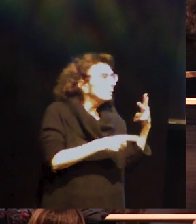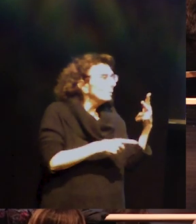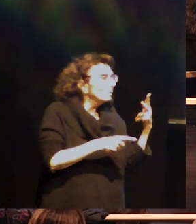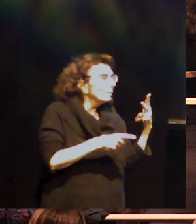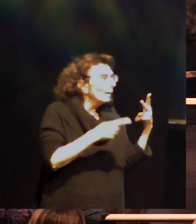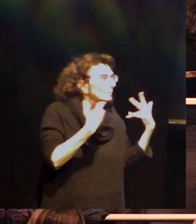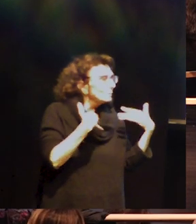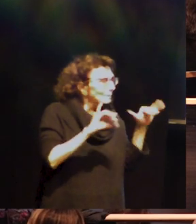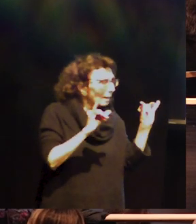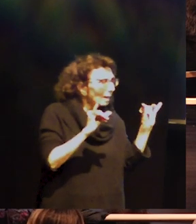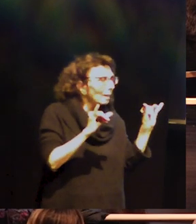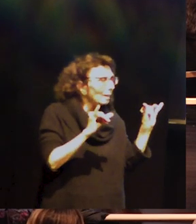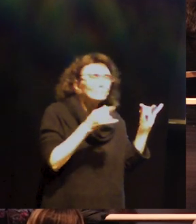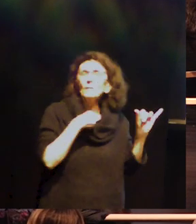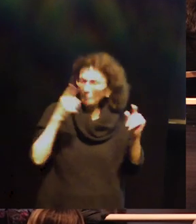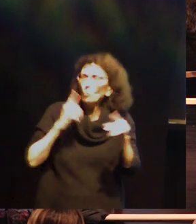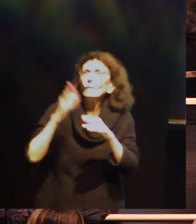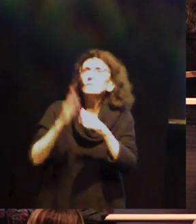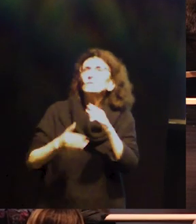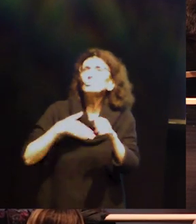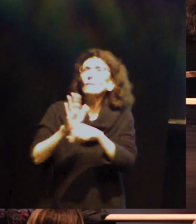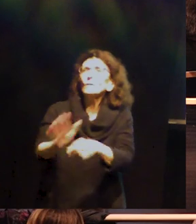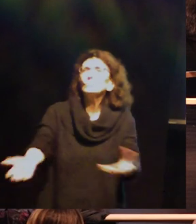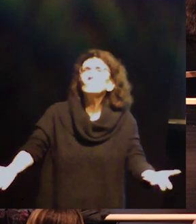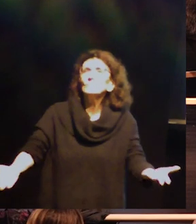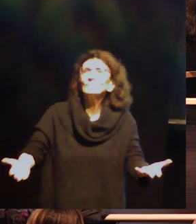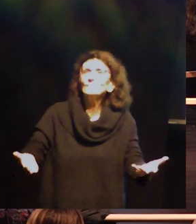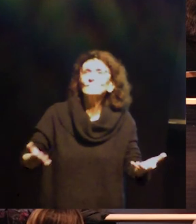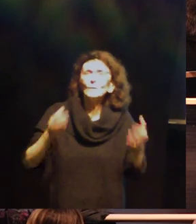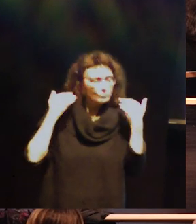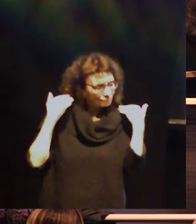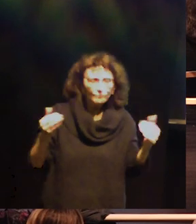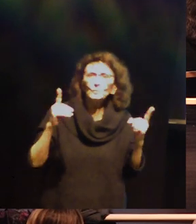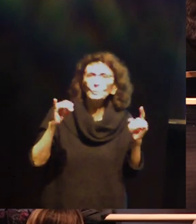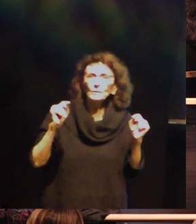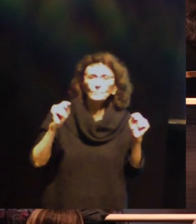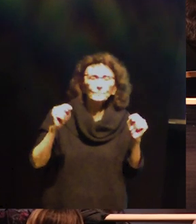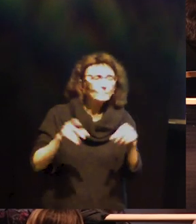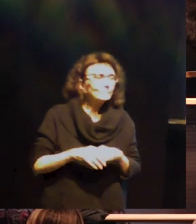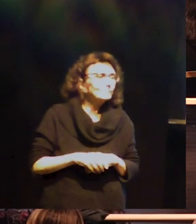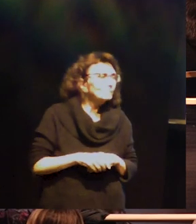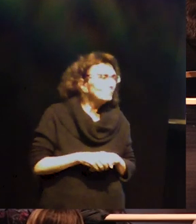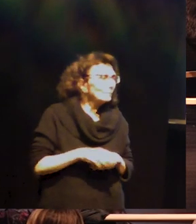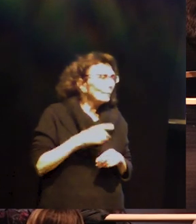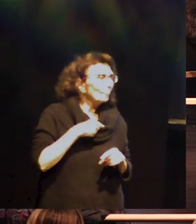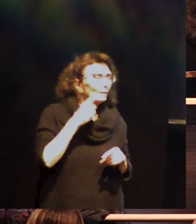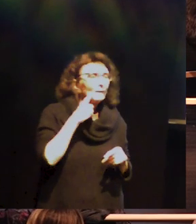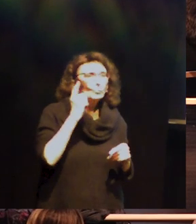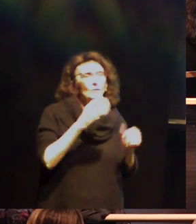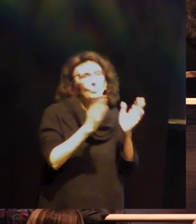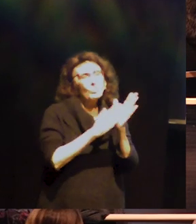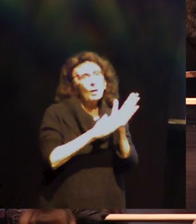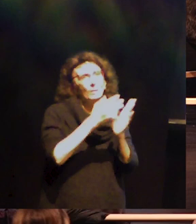difficulties, but still saying, this film needs to be completed and we're going to do it anyway. So I think this deserves another